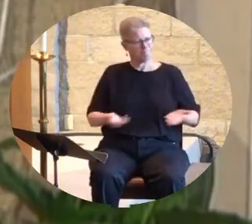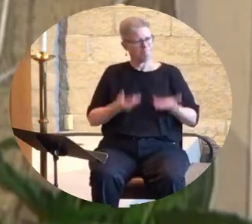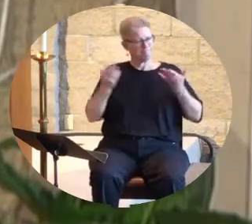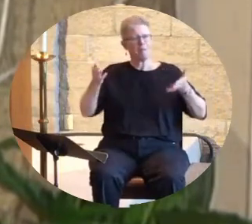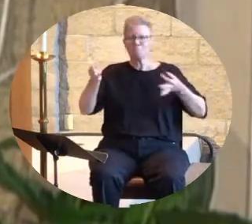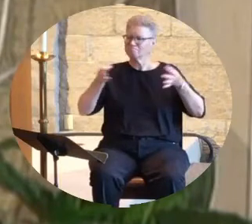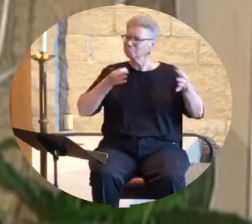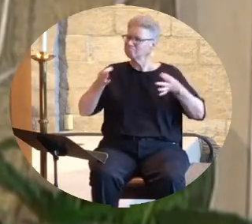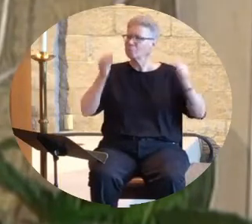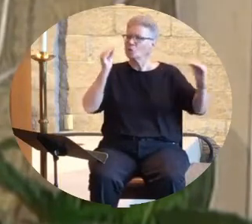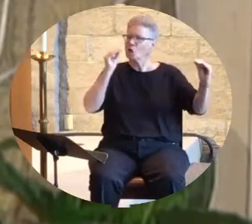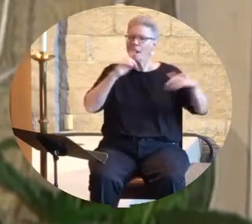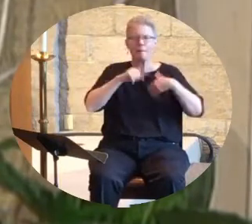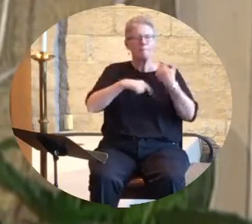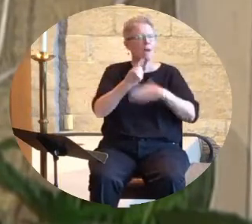mind,